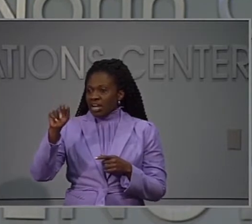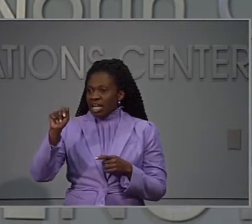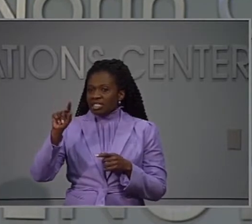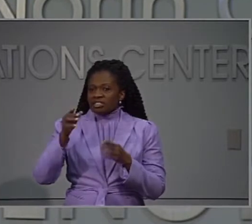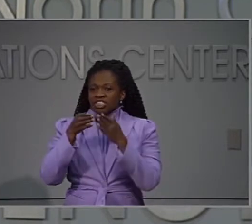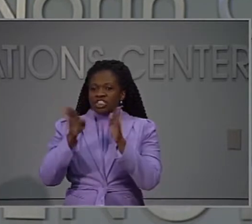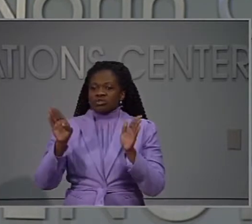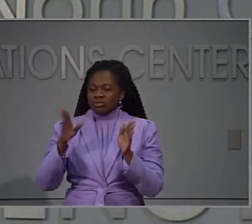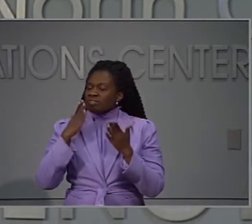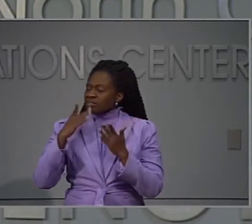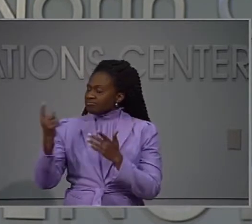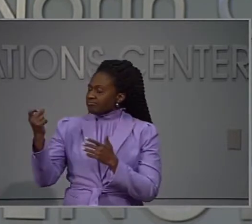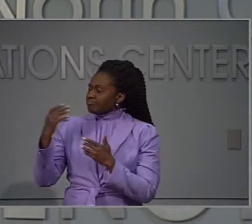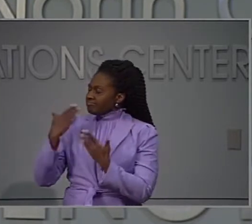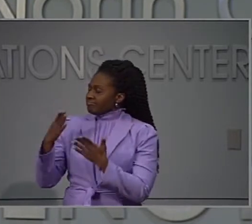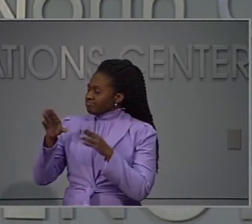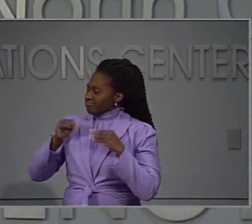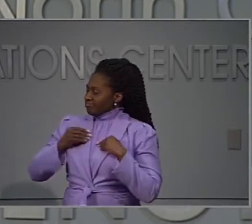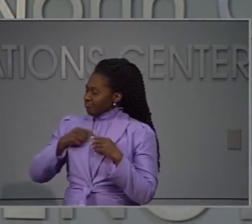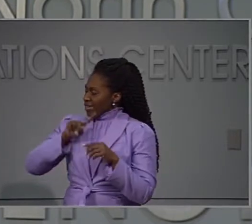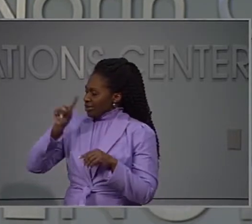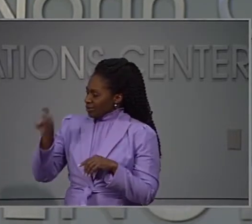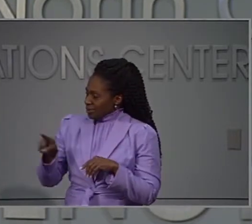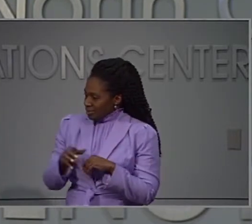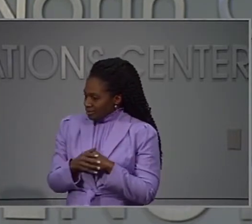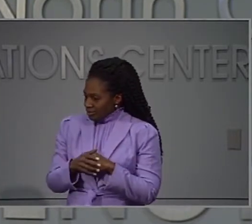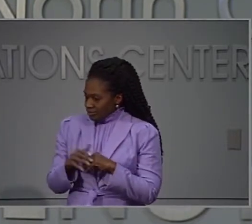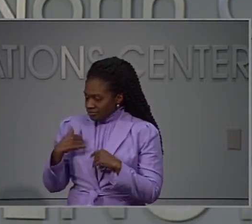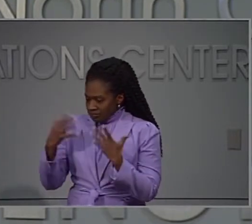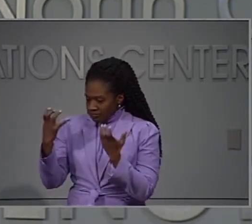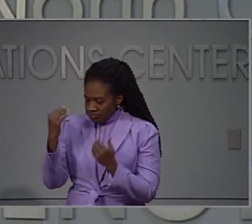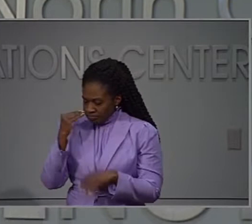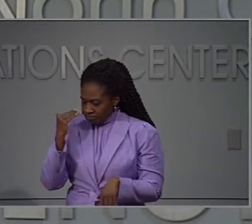Hi, thank you for taking my question. I'd like to know,